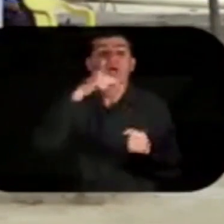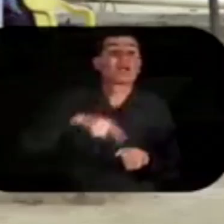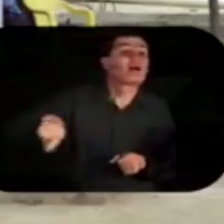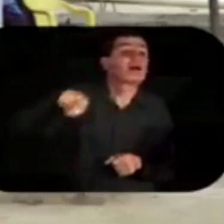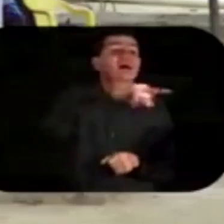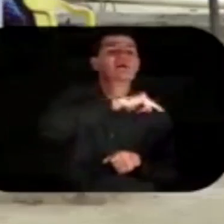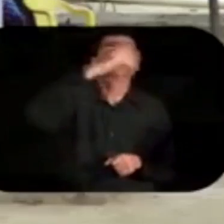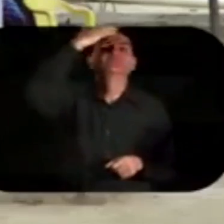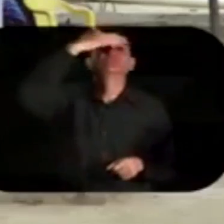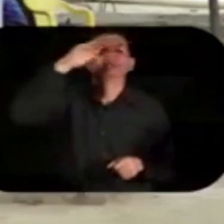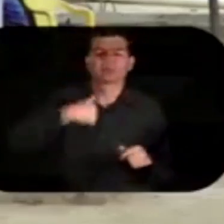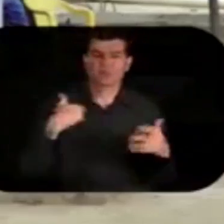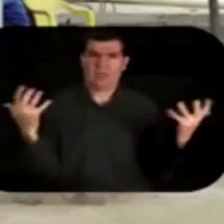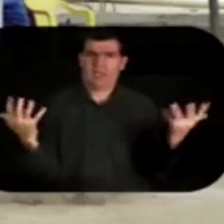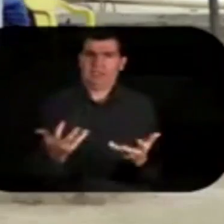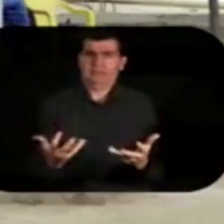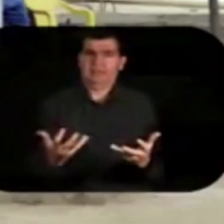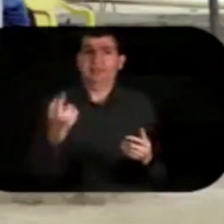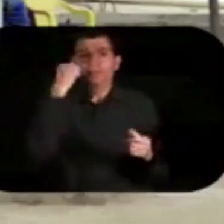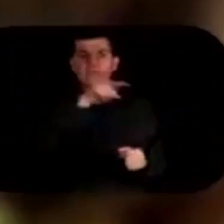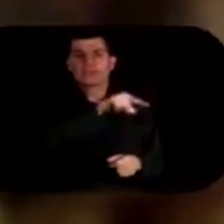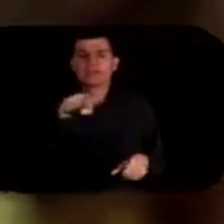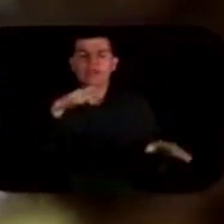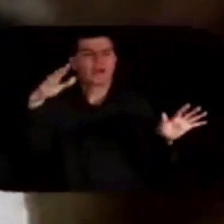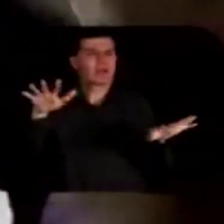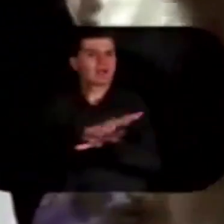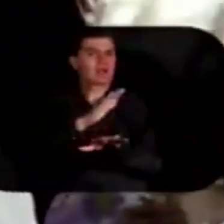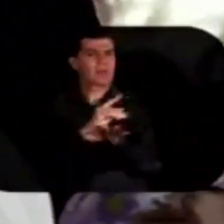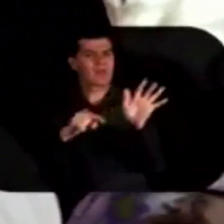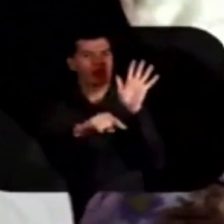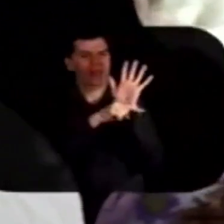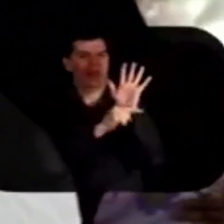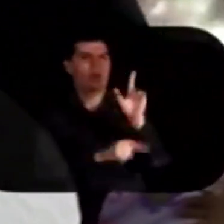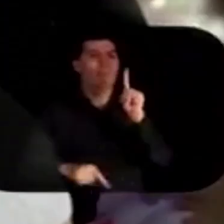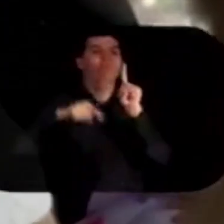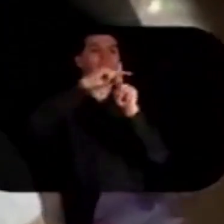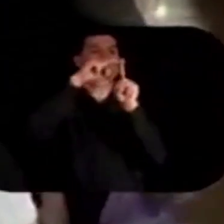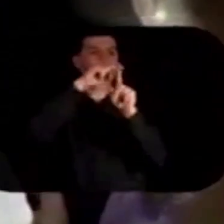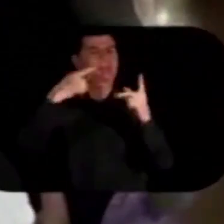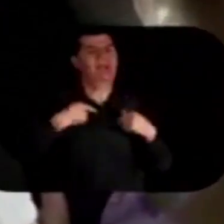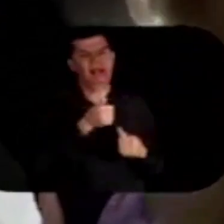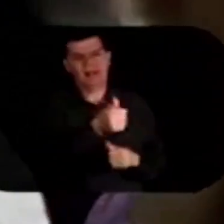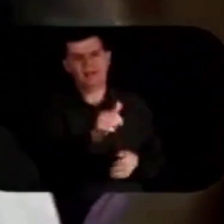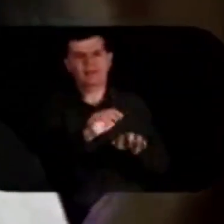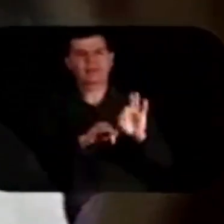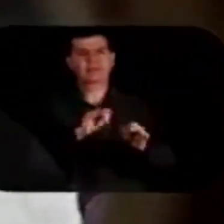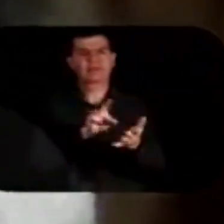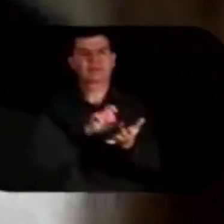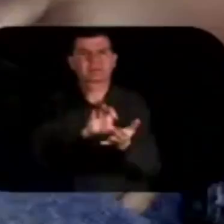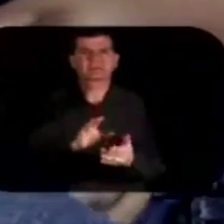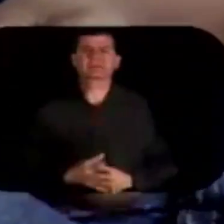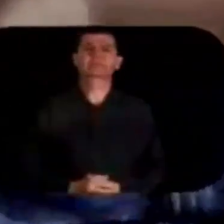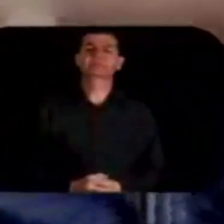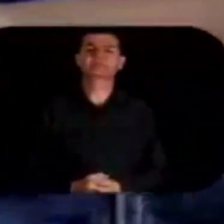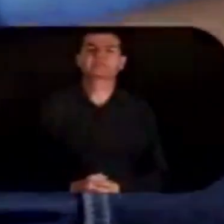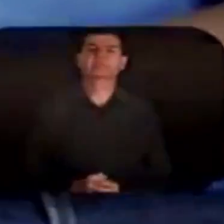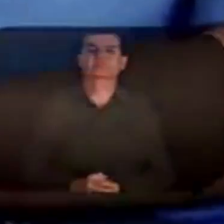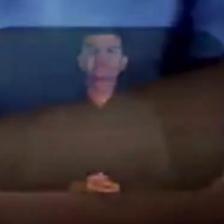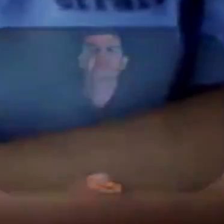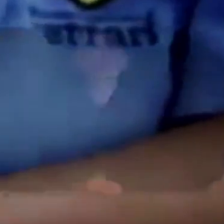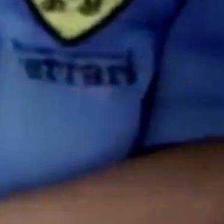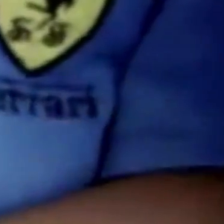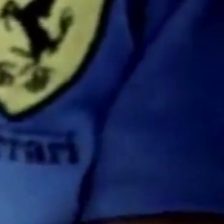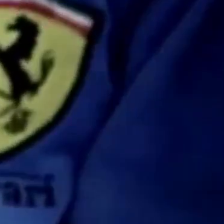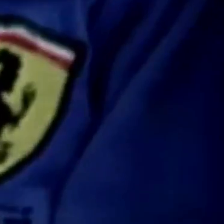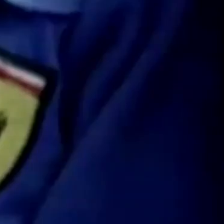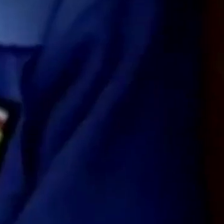community groups so that they will be aware of what to do to help change their attitude